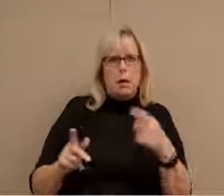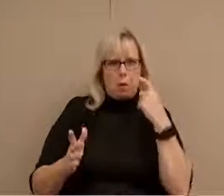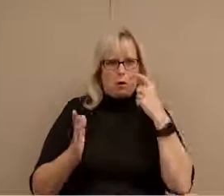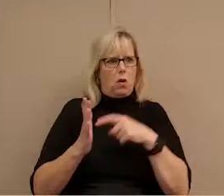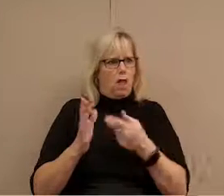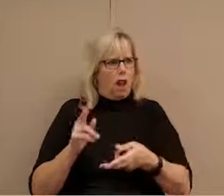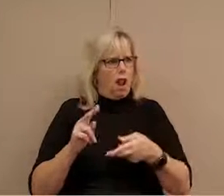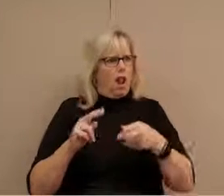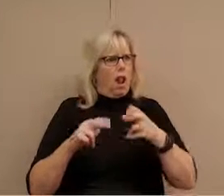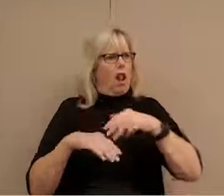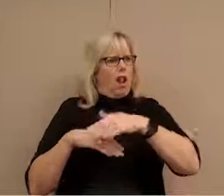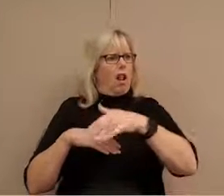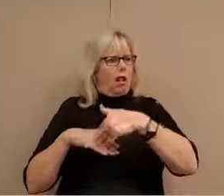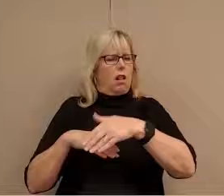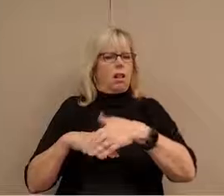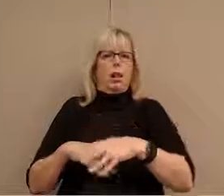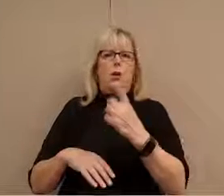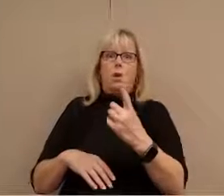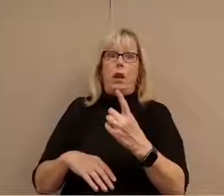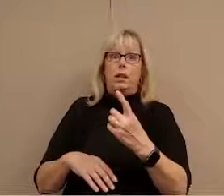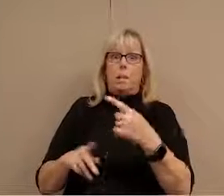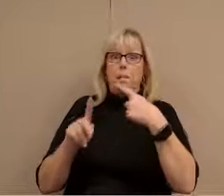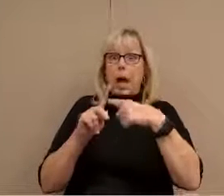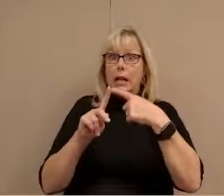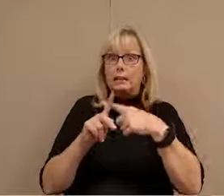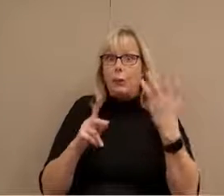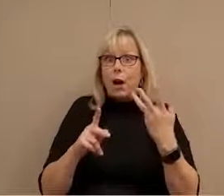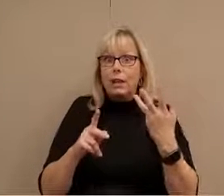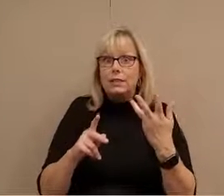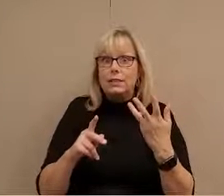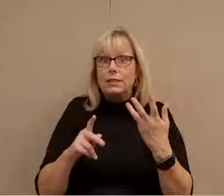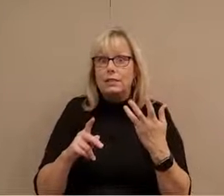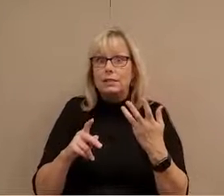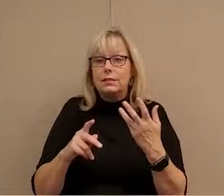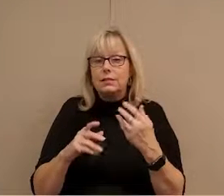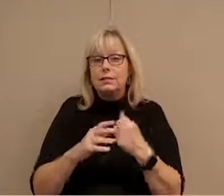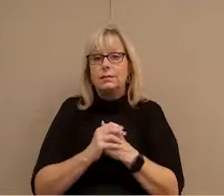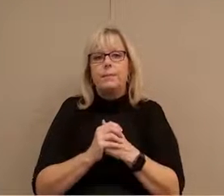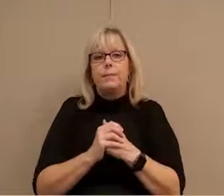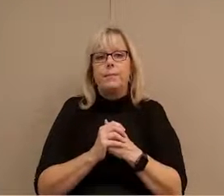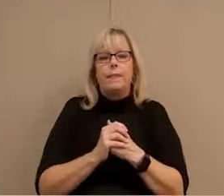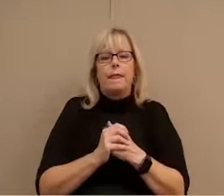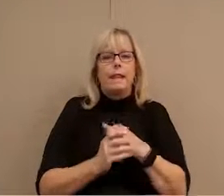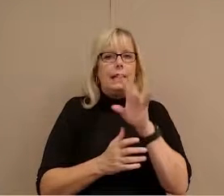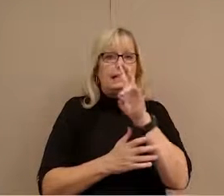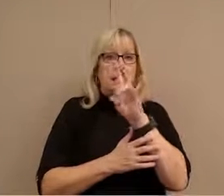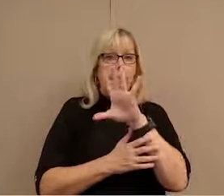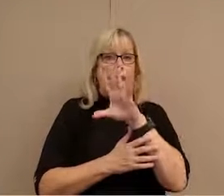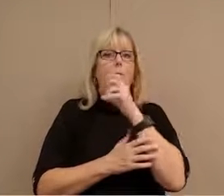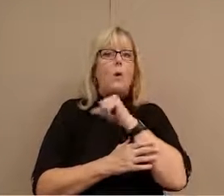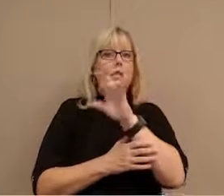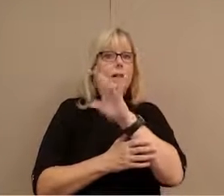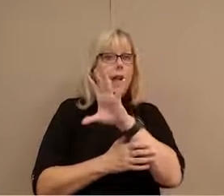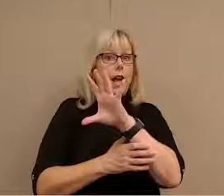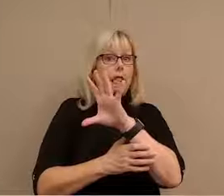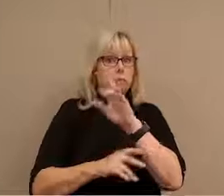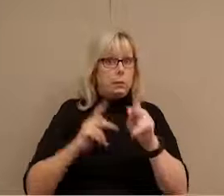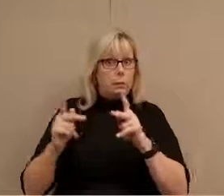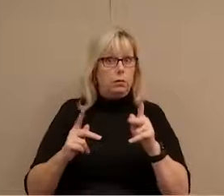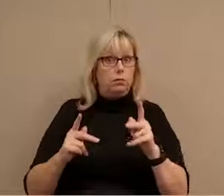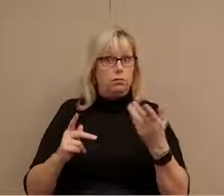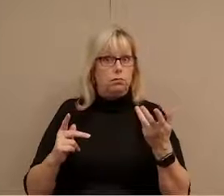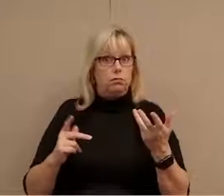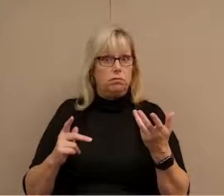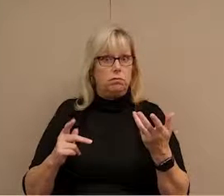that increase. The one bright spot I can say in this right now is the 75 plus age group